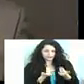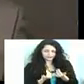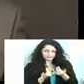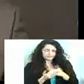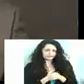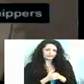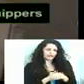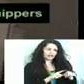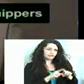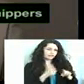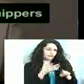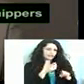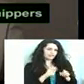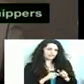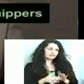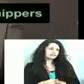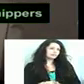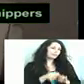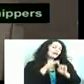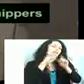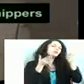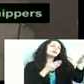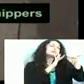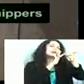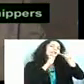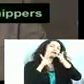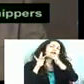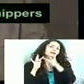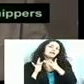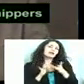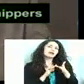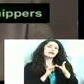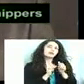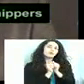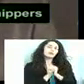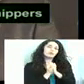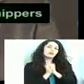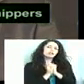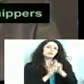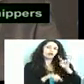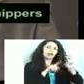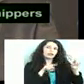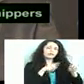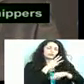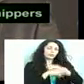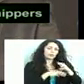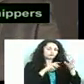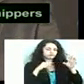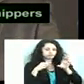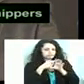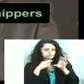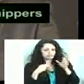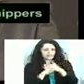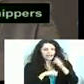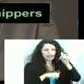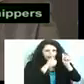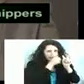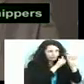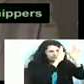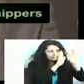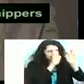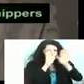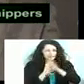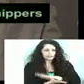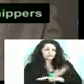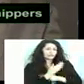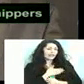We also want to extend a very special welcome to our online worshipers. We have folks from all over the world who worship with us every Sunday morning. We are so glad